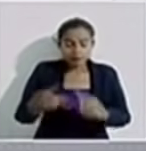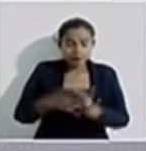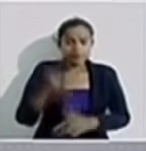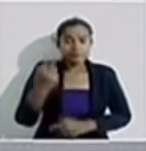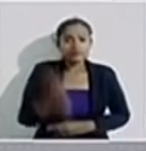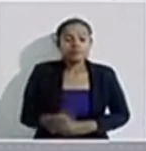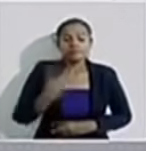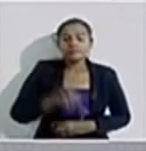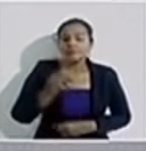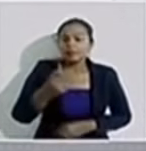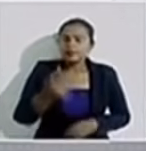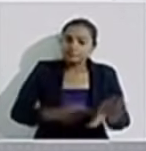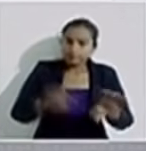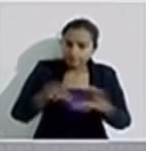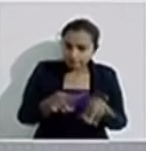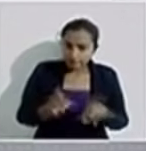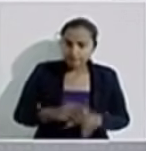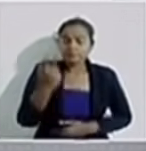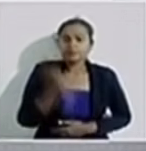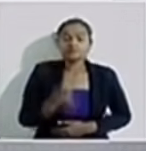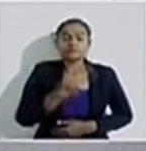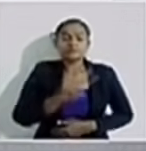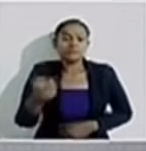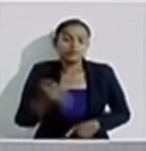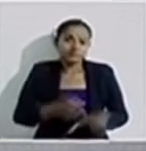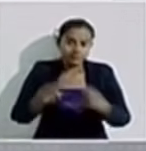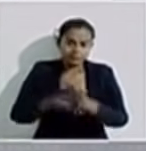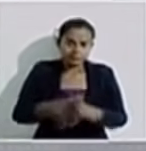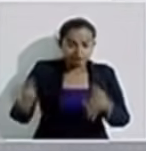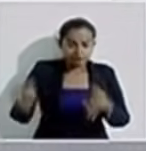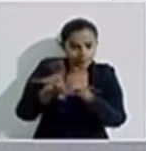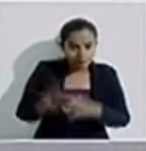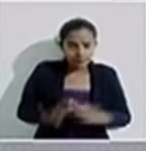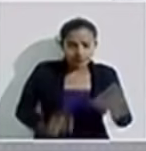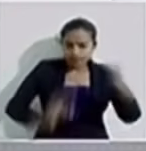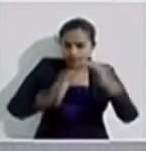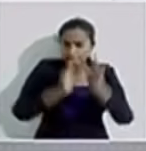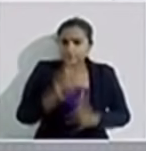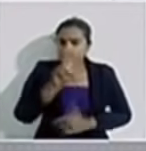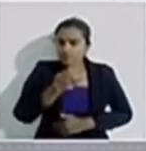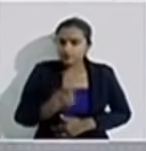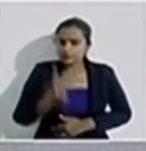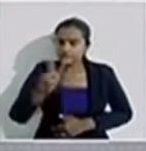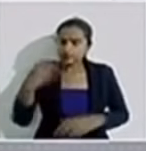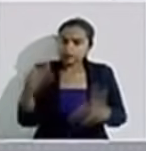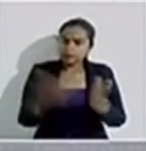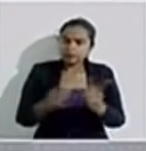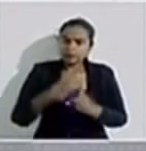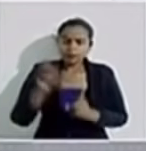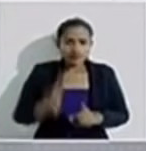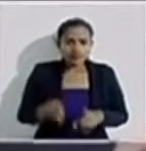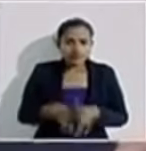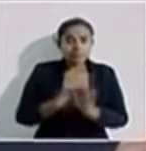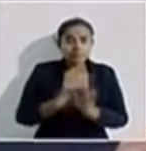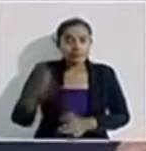2021-2022 compared to a peak of around 2.2 billion US dollars pre-pandemic in 2018.